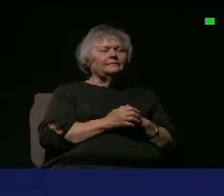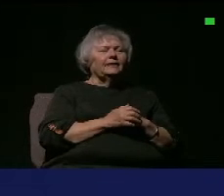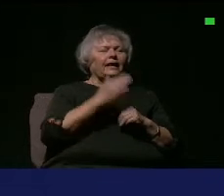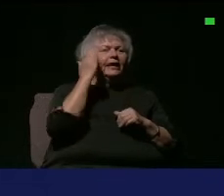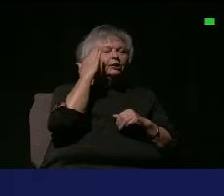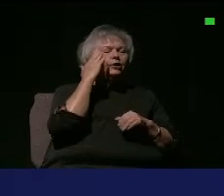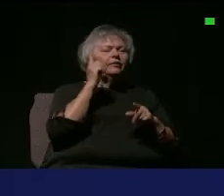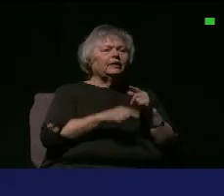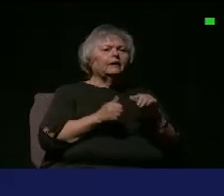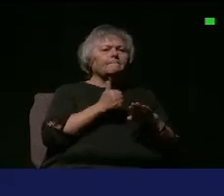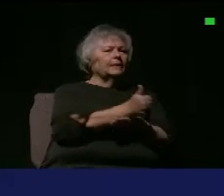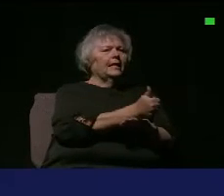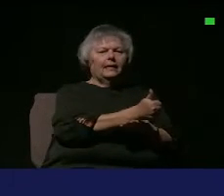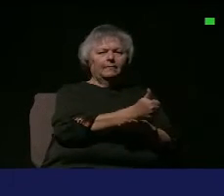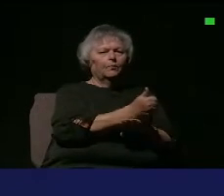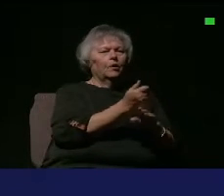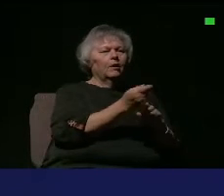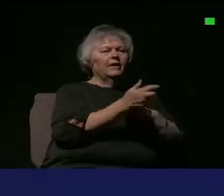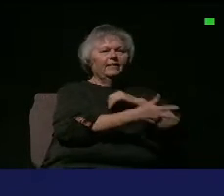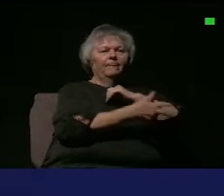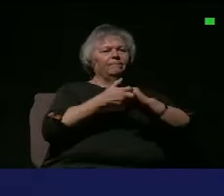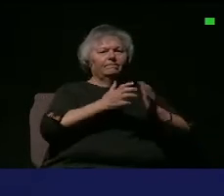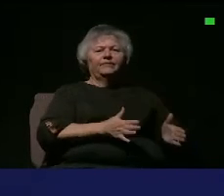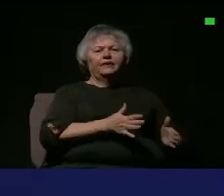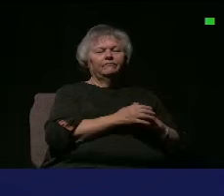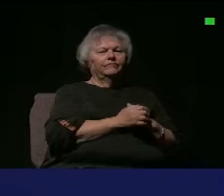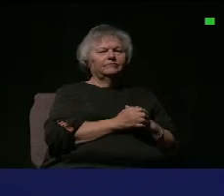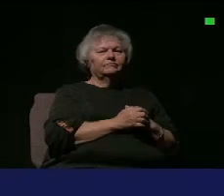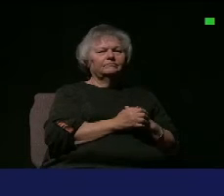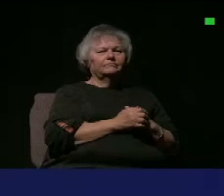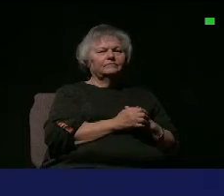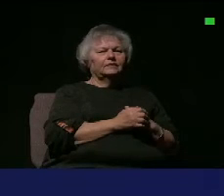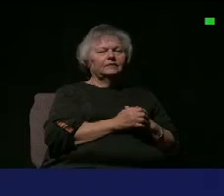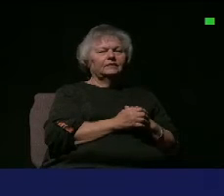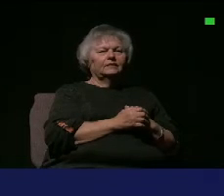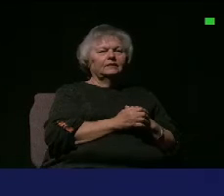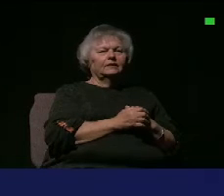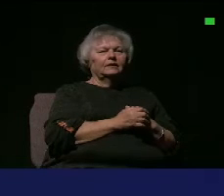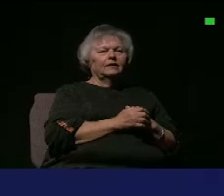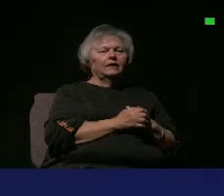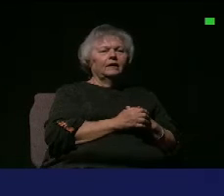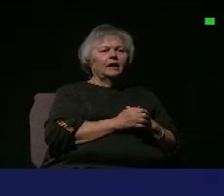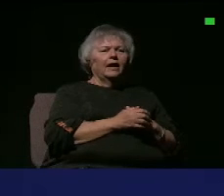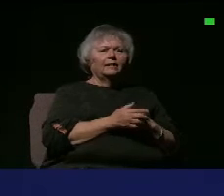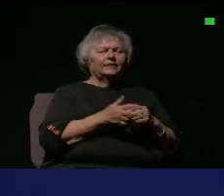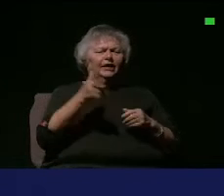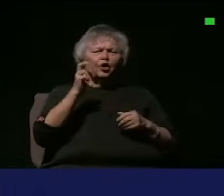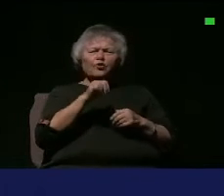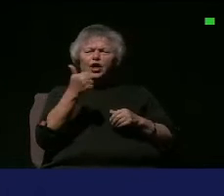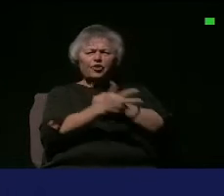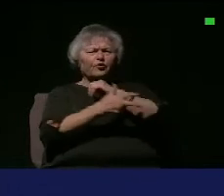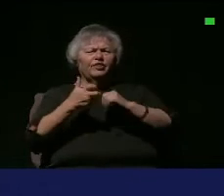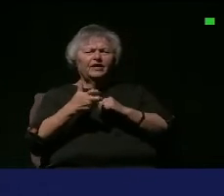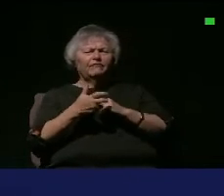circumstances on anyone else. He was the cause of his own problems. And when he heard the other thief railing against Jesus,